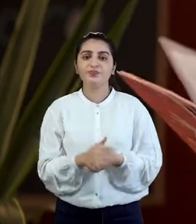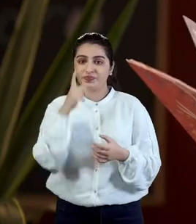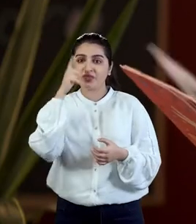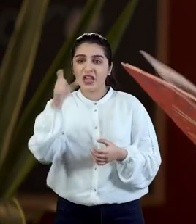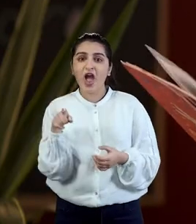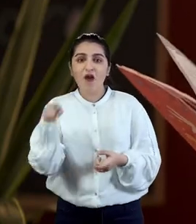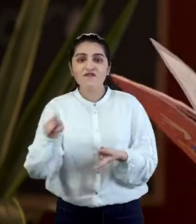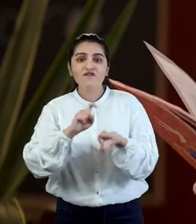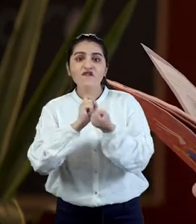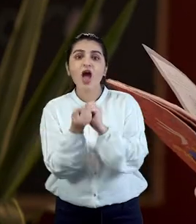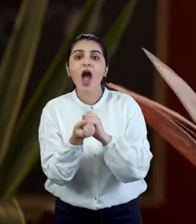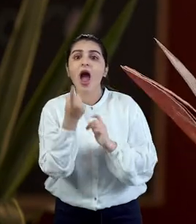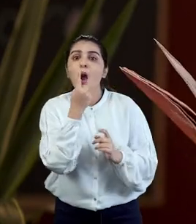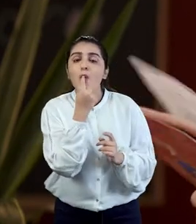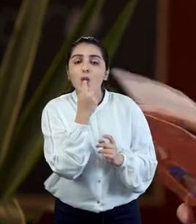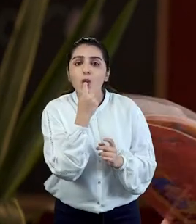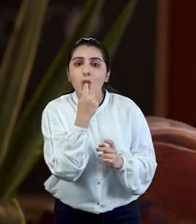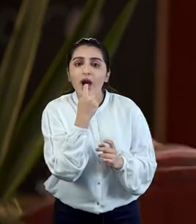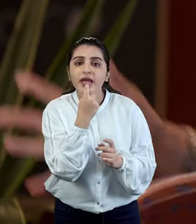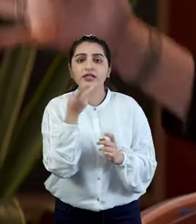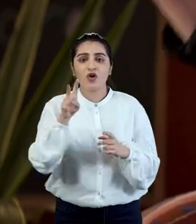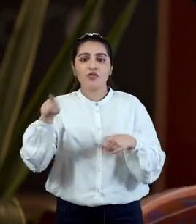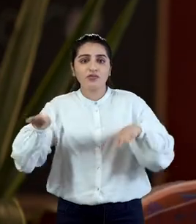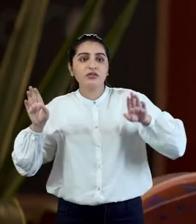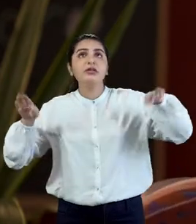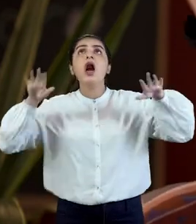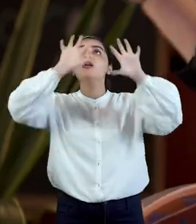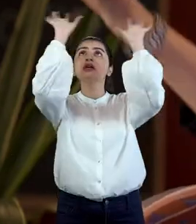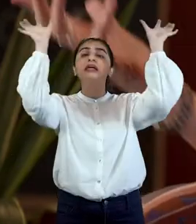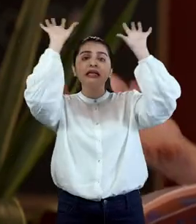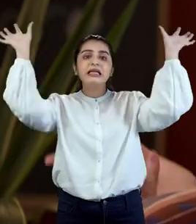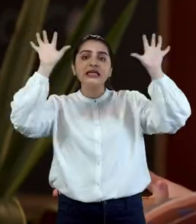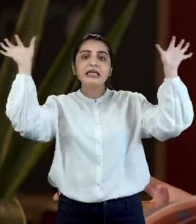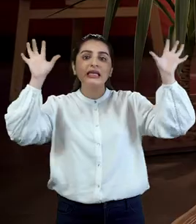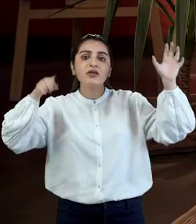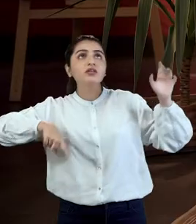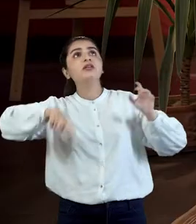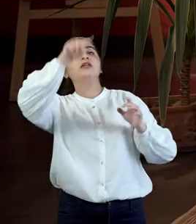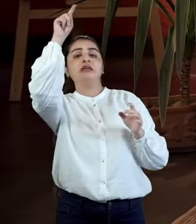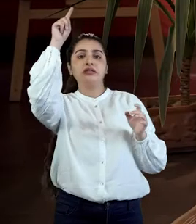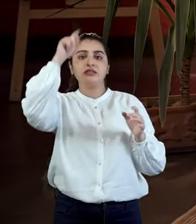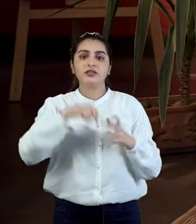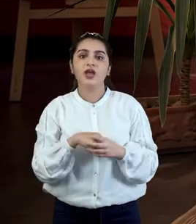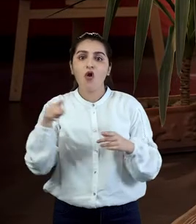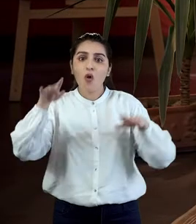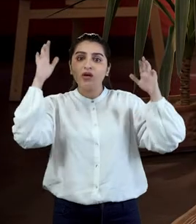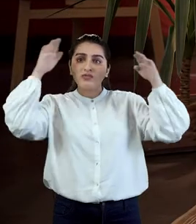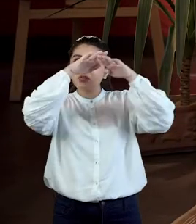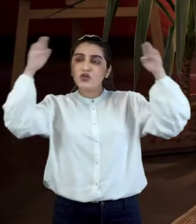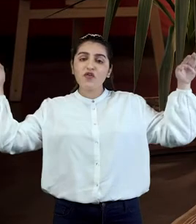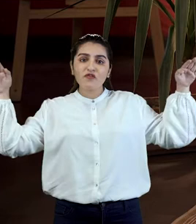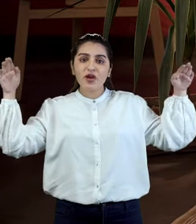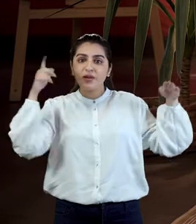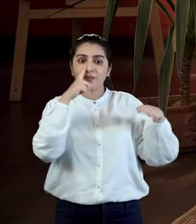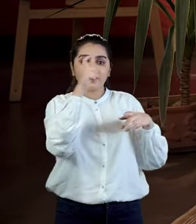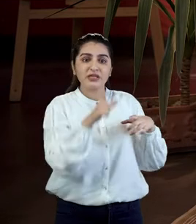Princess Eliza turned herself into a white gull and flew up into a cloud. But as she hovered above the roof,